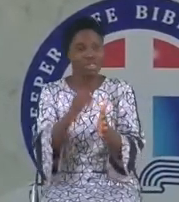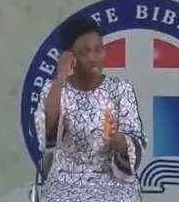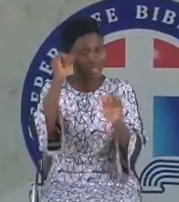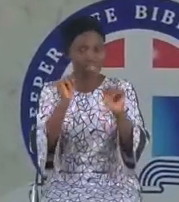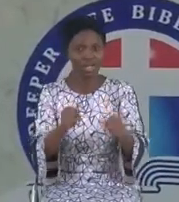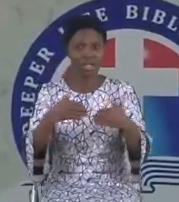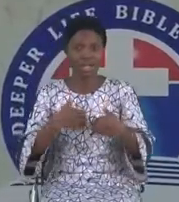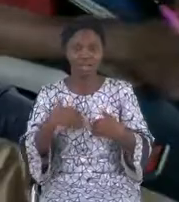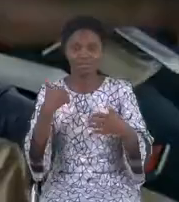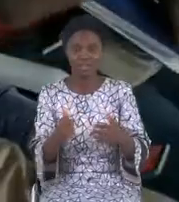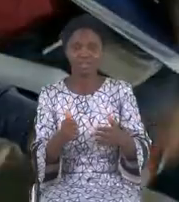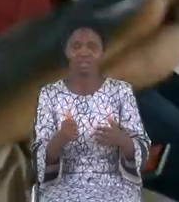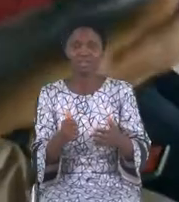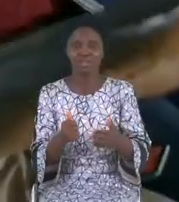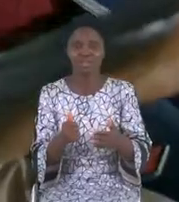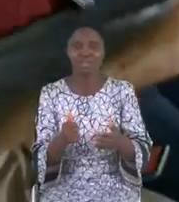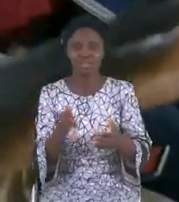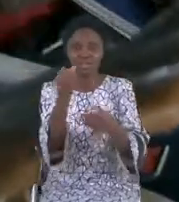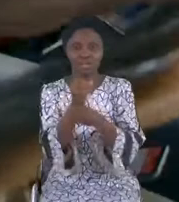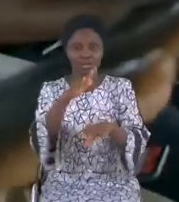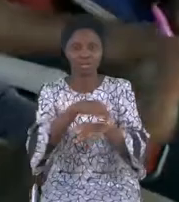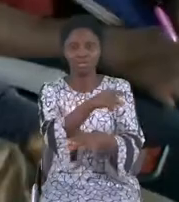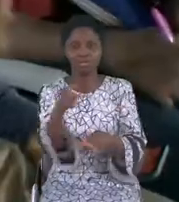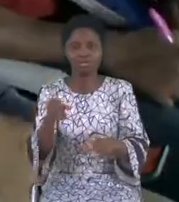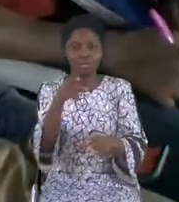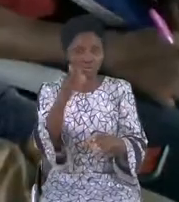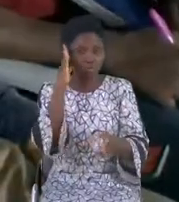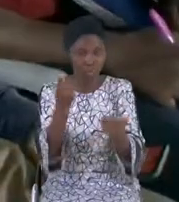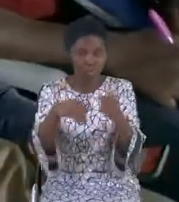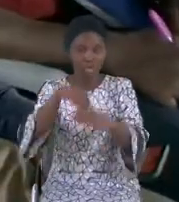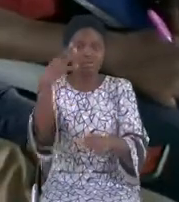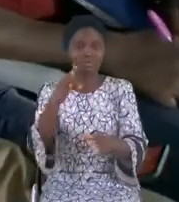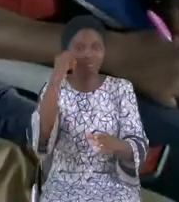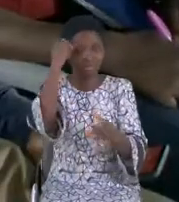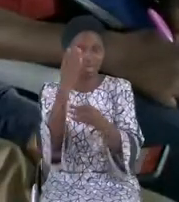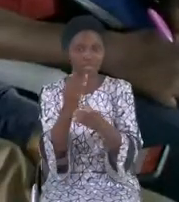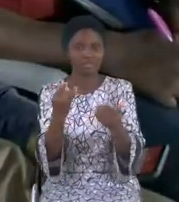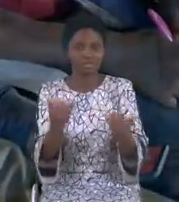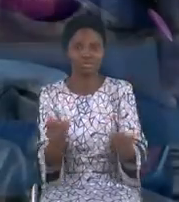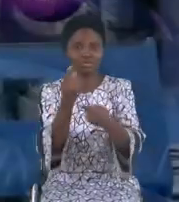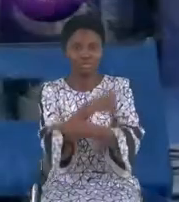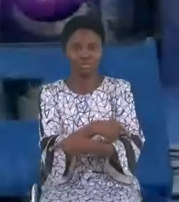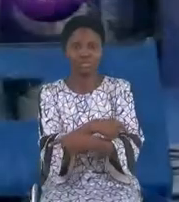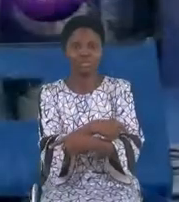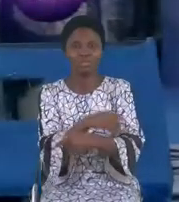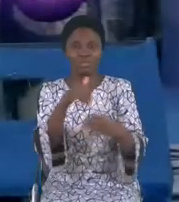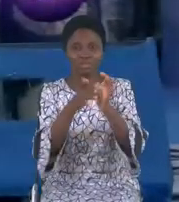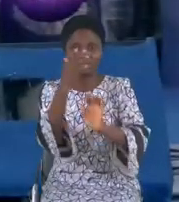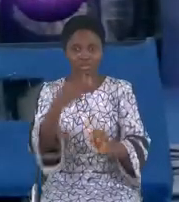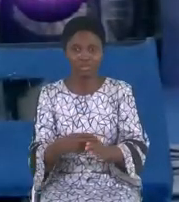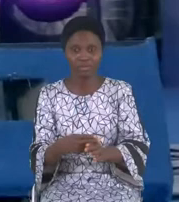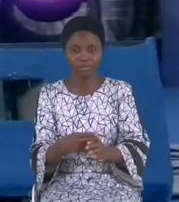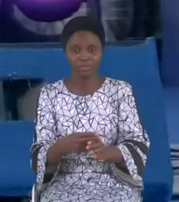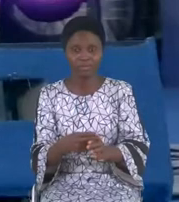will come out of his son today look at what it says there it says be not deceived not the fornicators